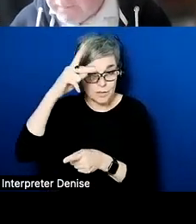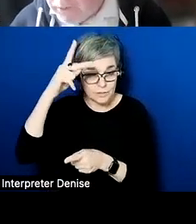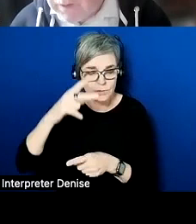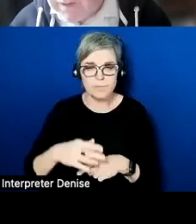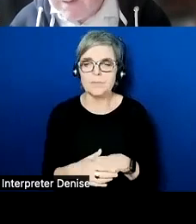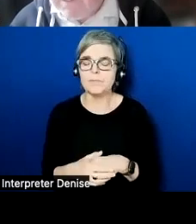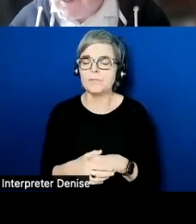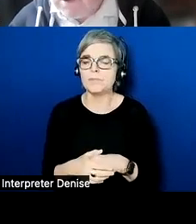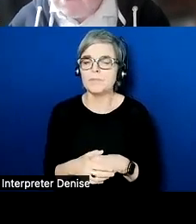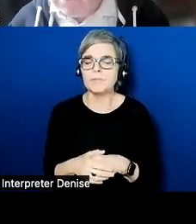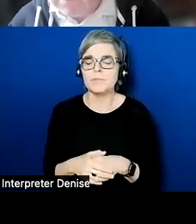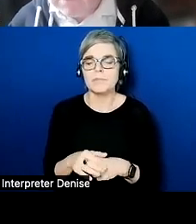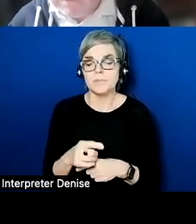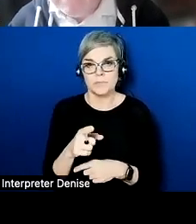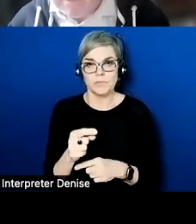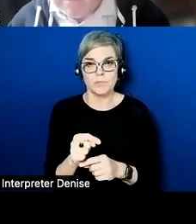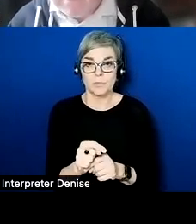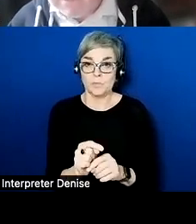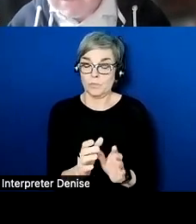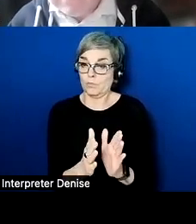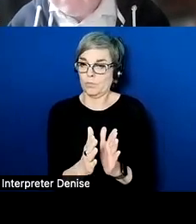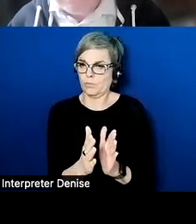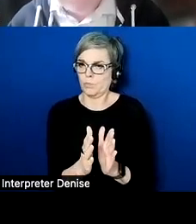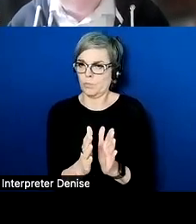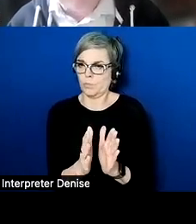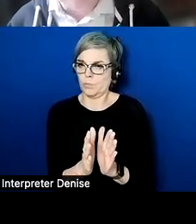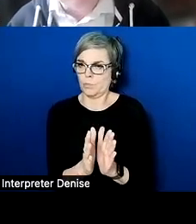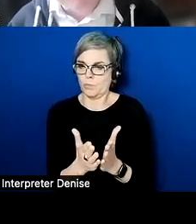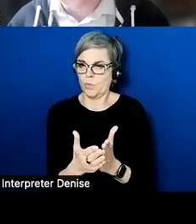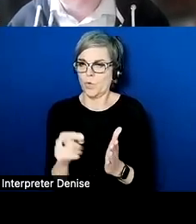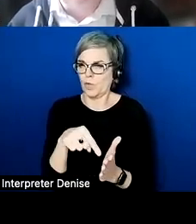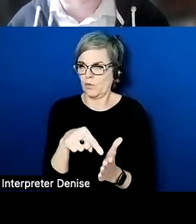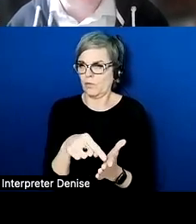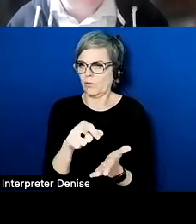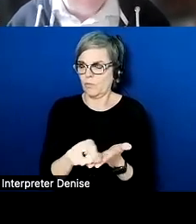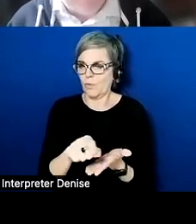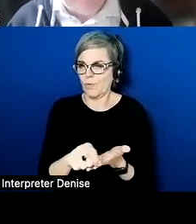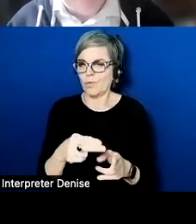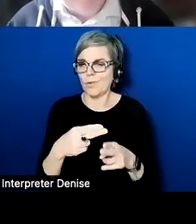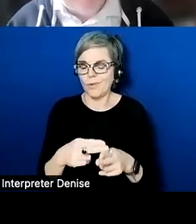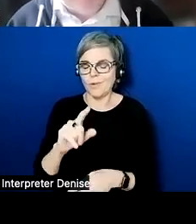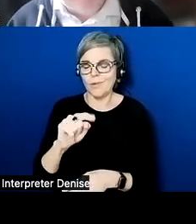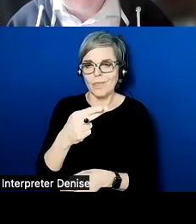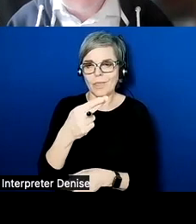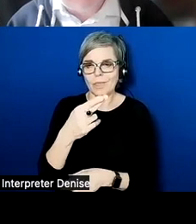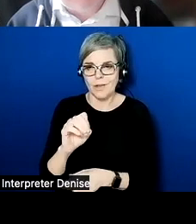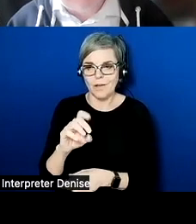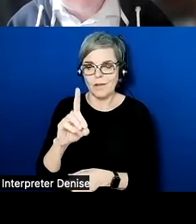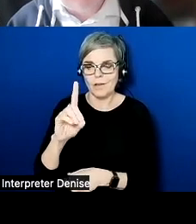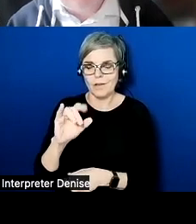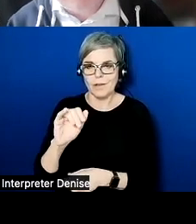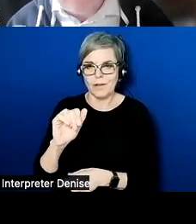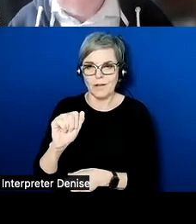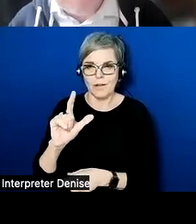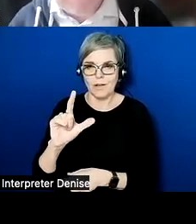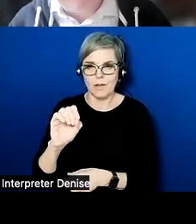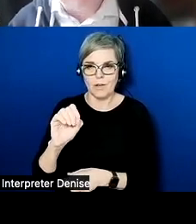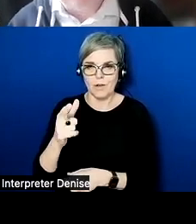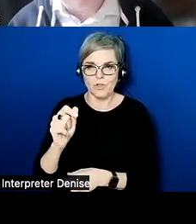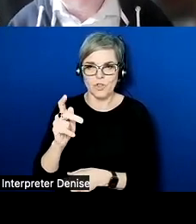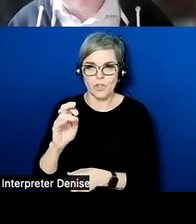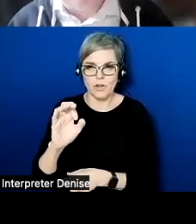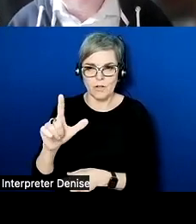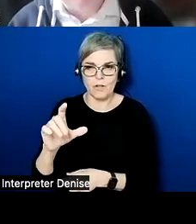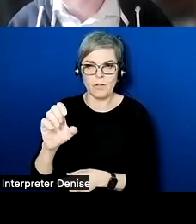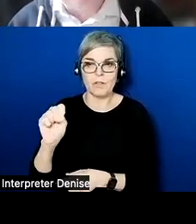a book that he wrote called The Dialogical Self, and he towards the end of the